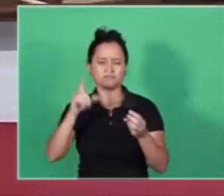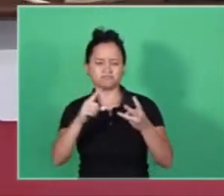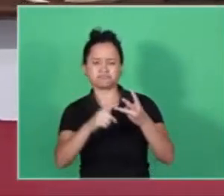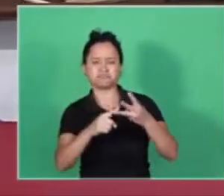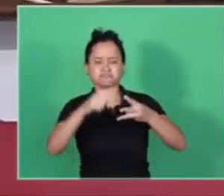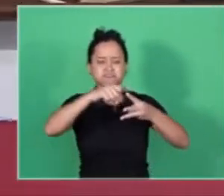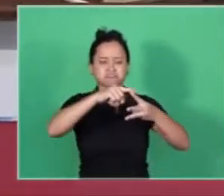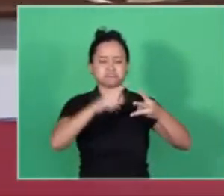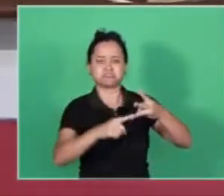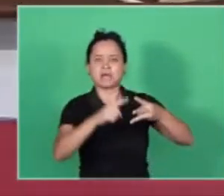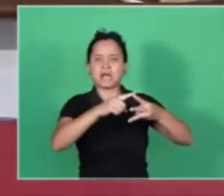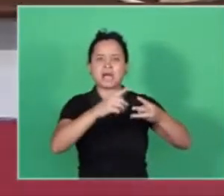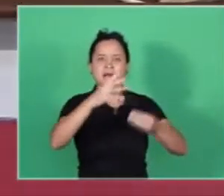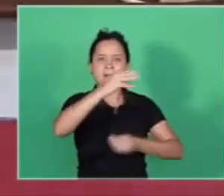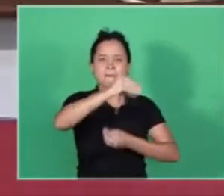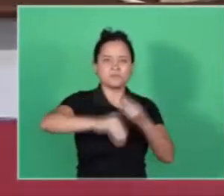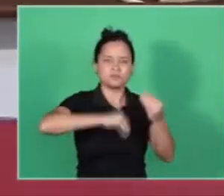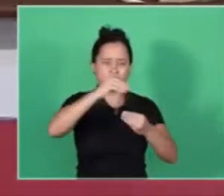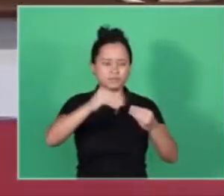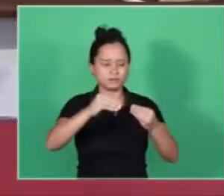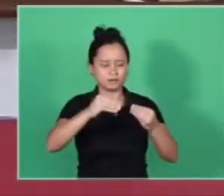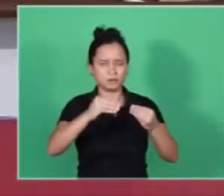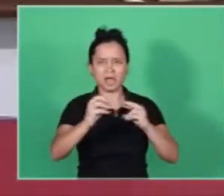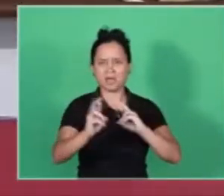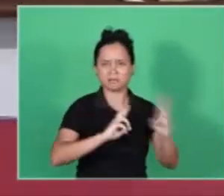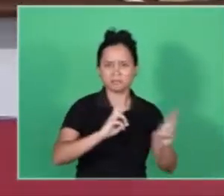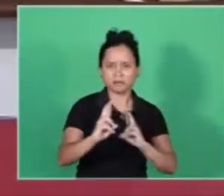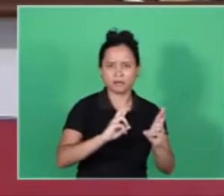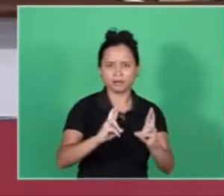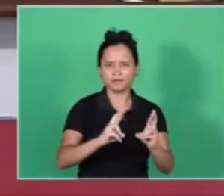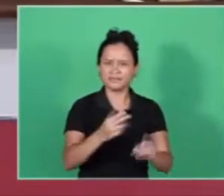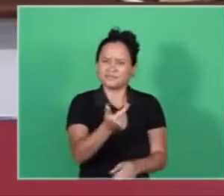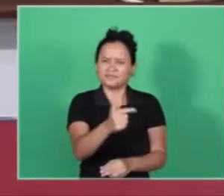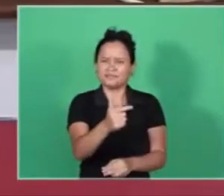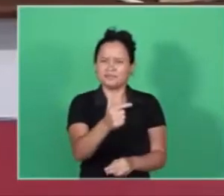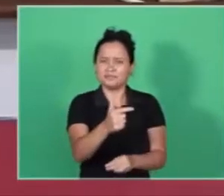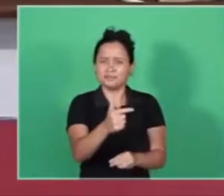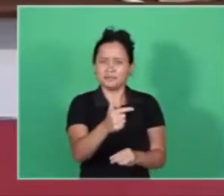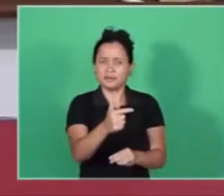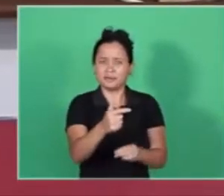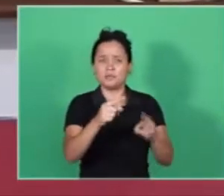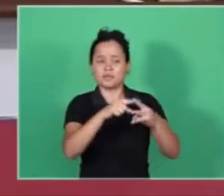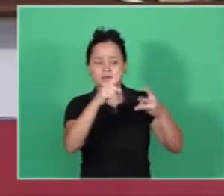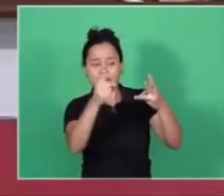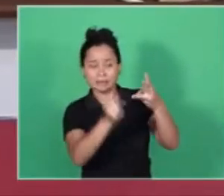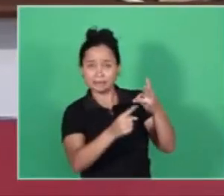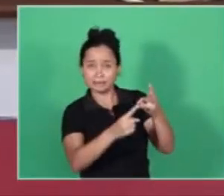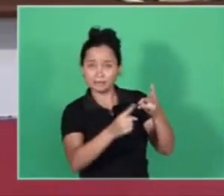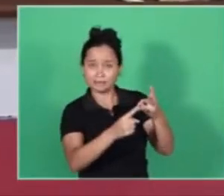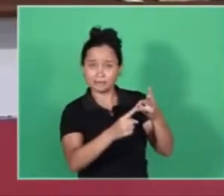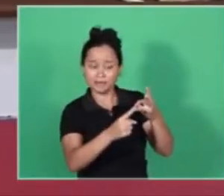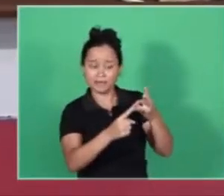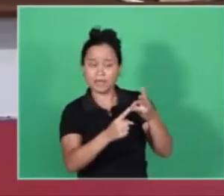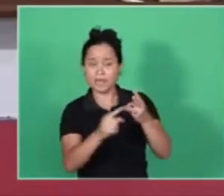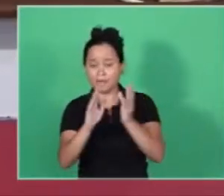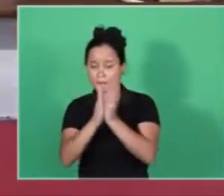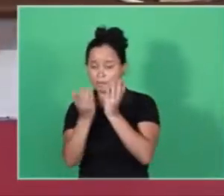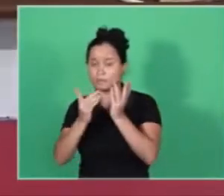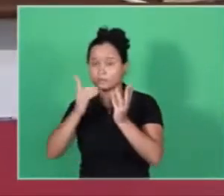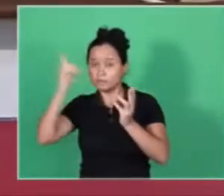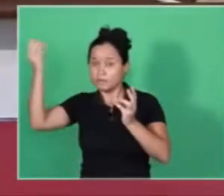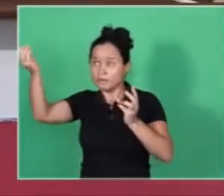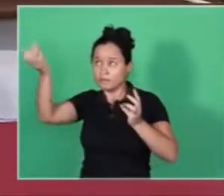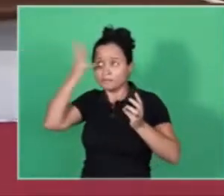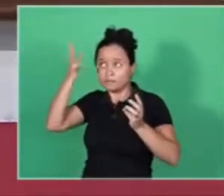things. You can't mix the Bible, because this is the revealed word. This